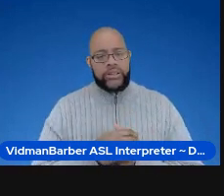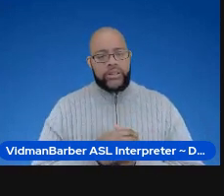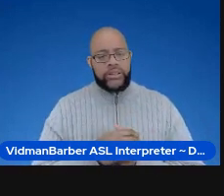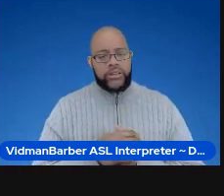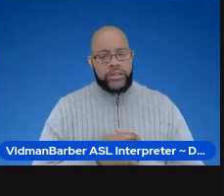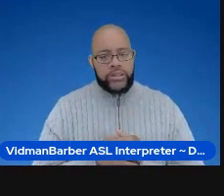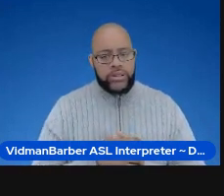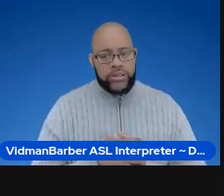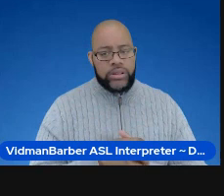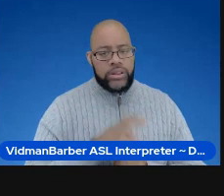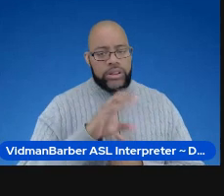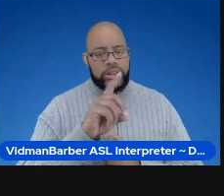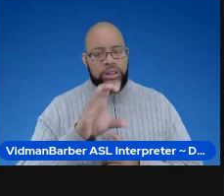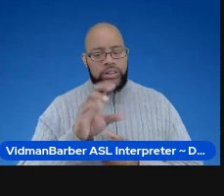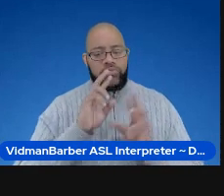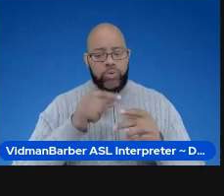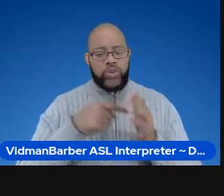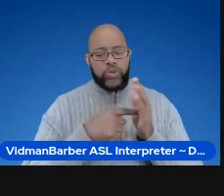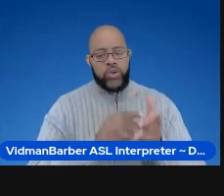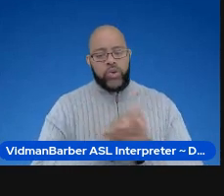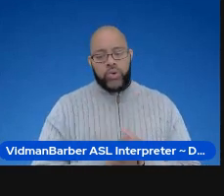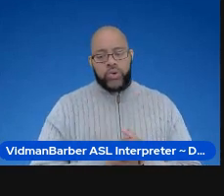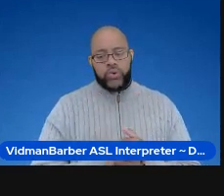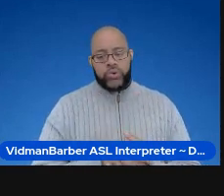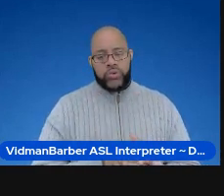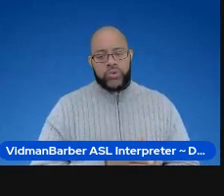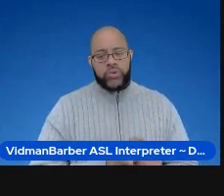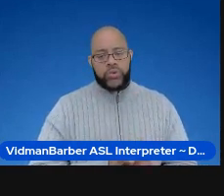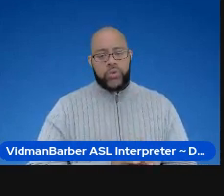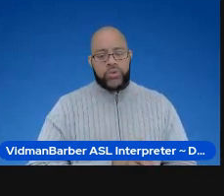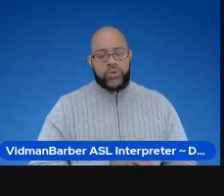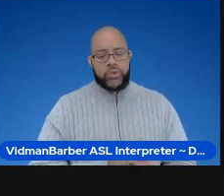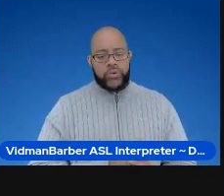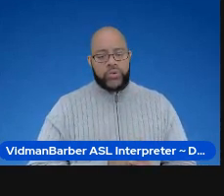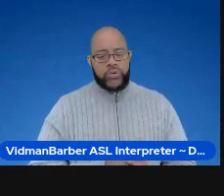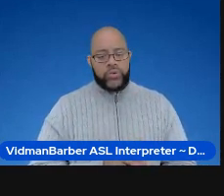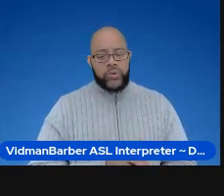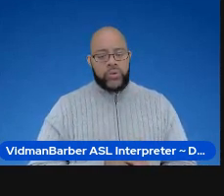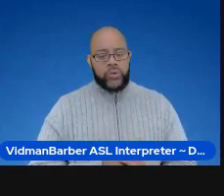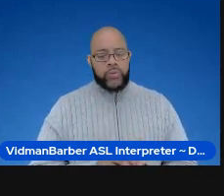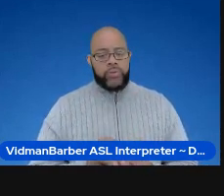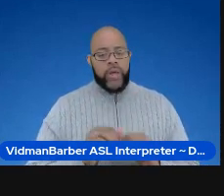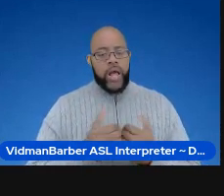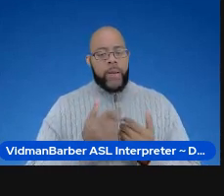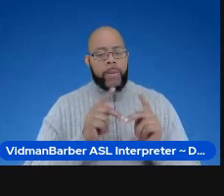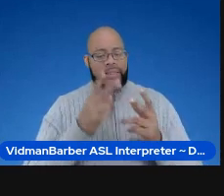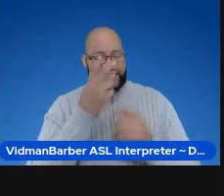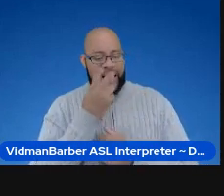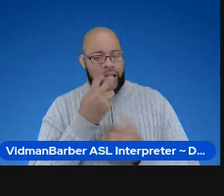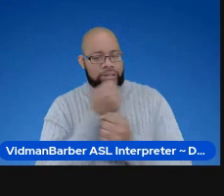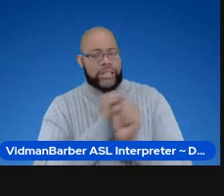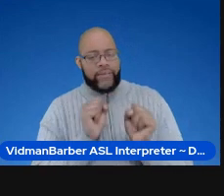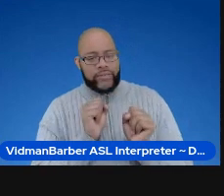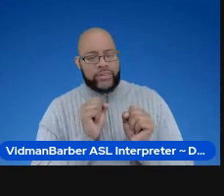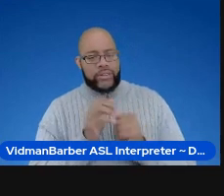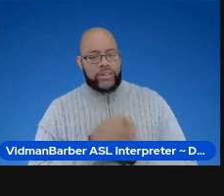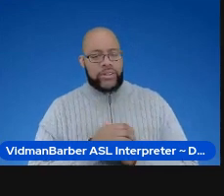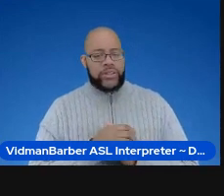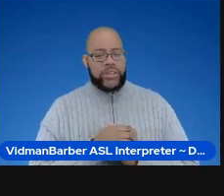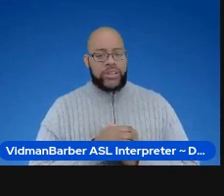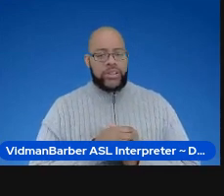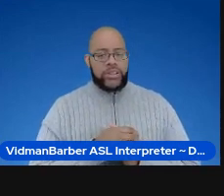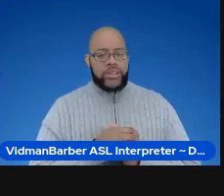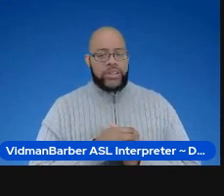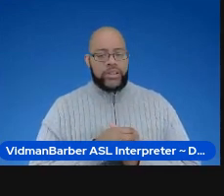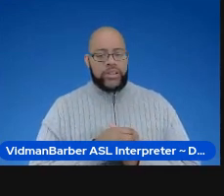this CDC report shows how people were doubting the safety, doubting